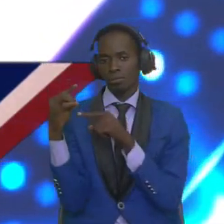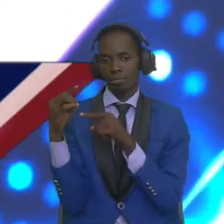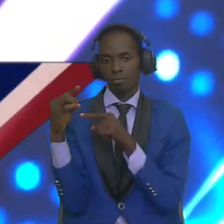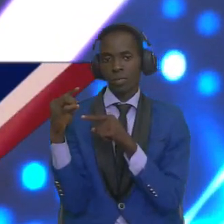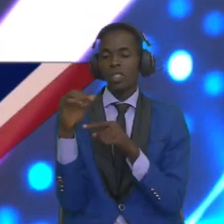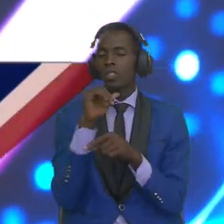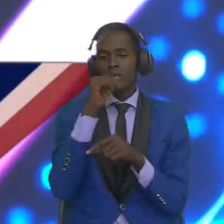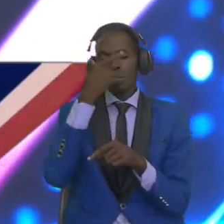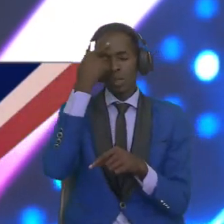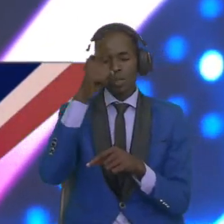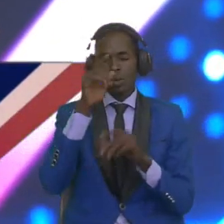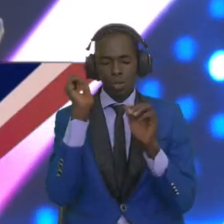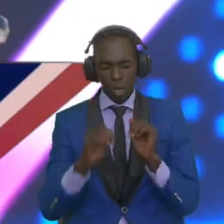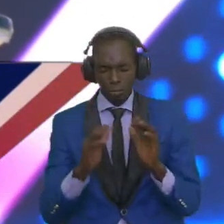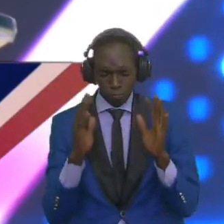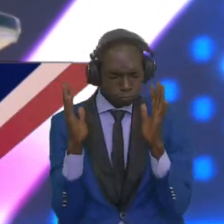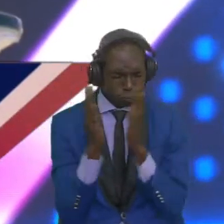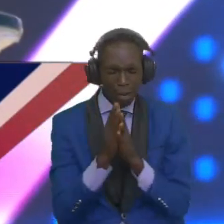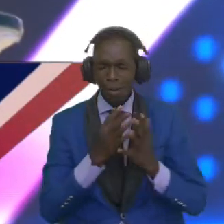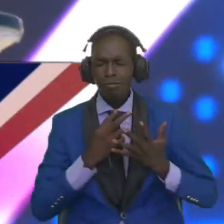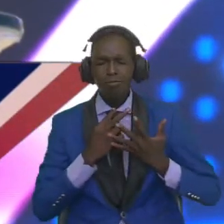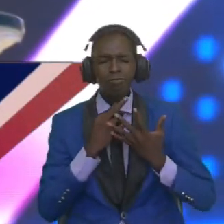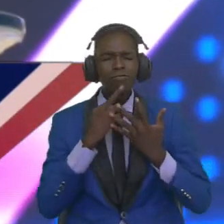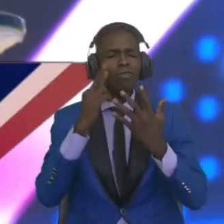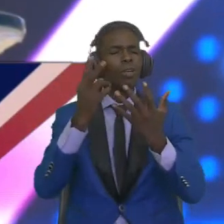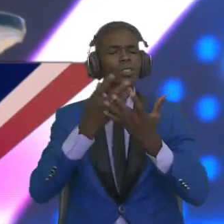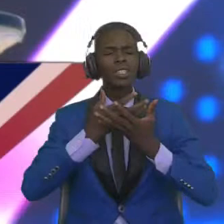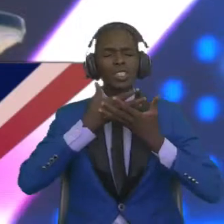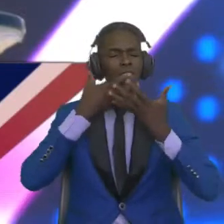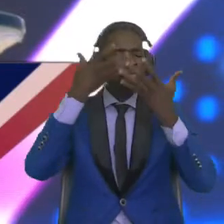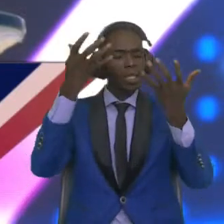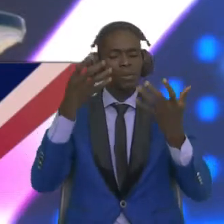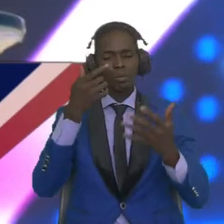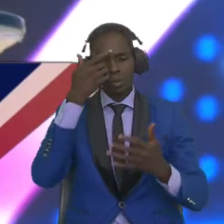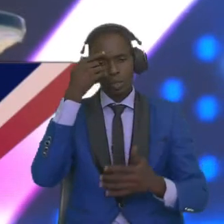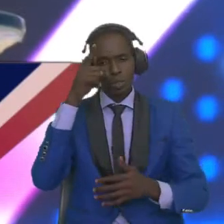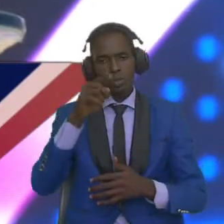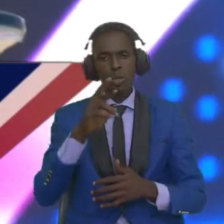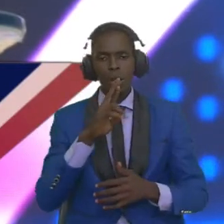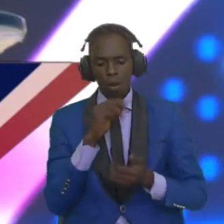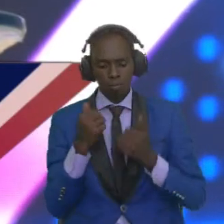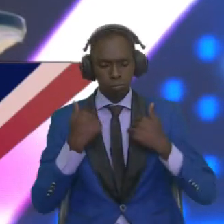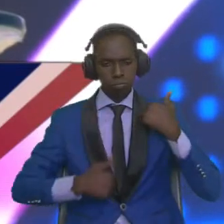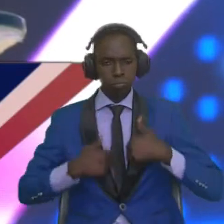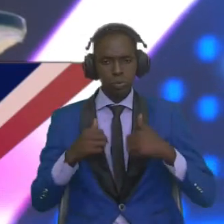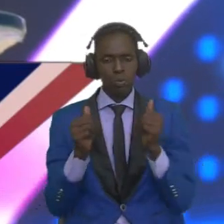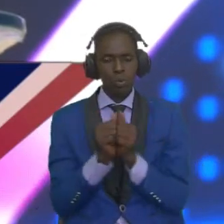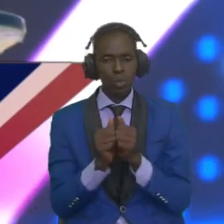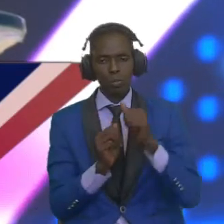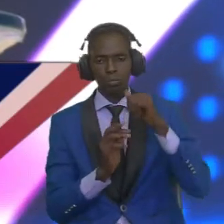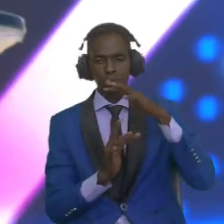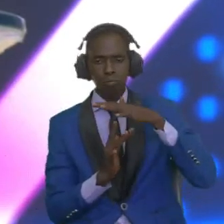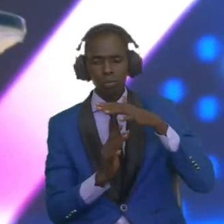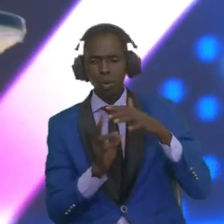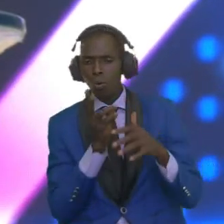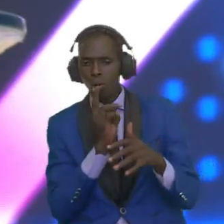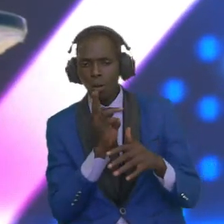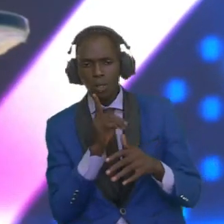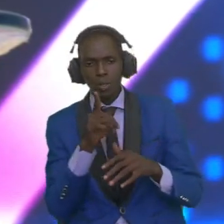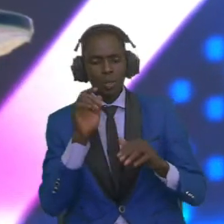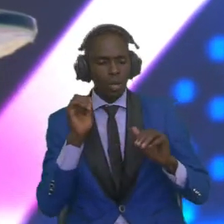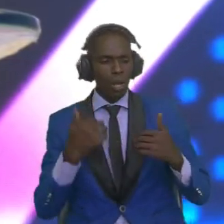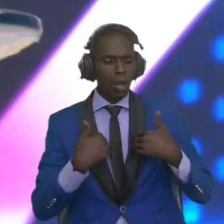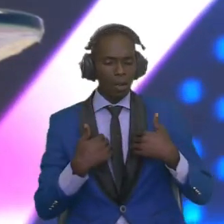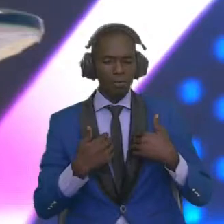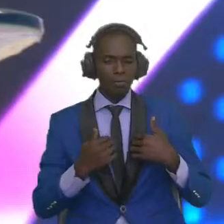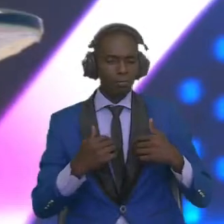can shout, because they can roll on the ground, because he washes with water, and because he burns candle, or because he does